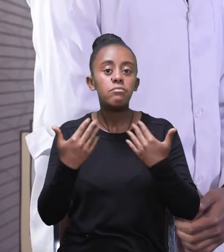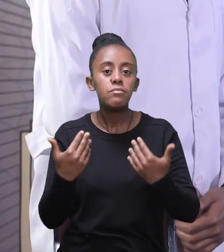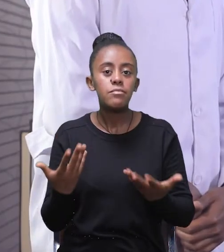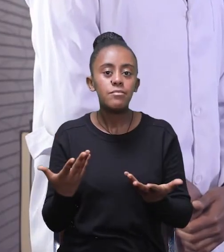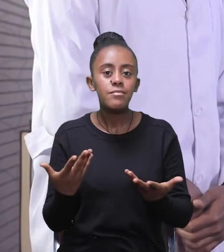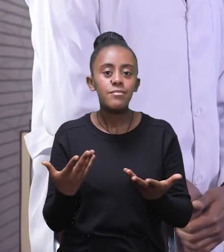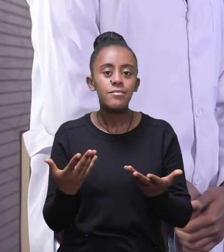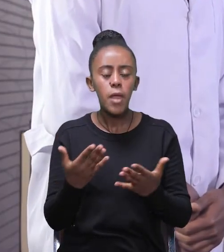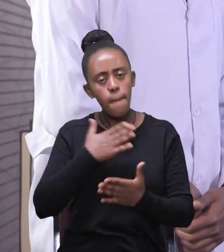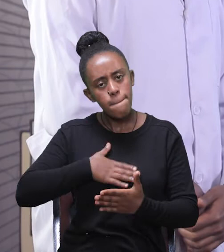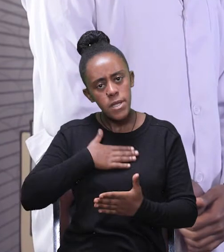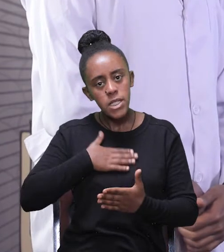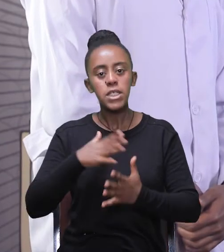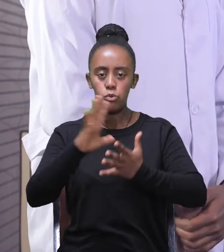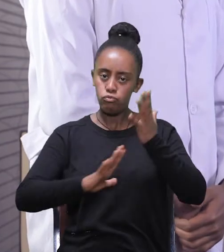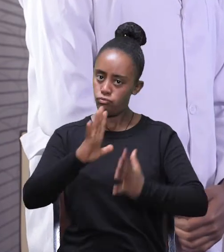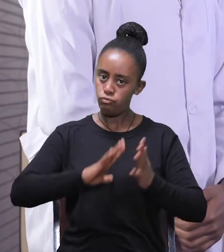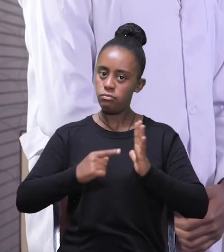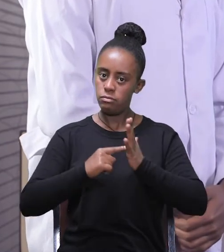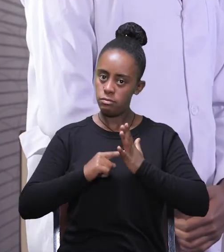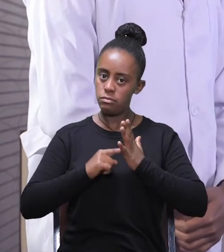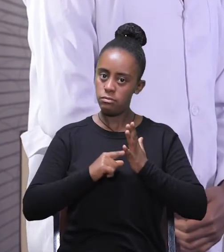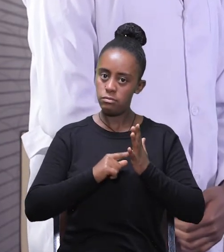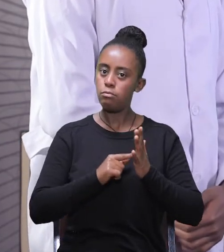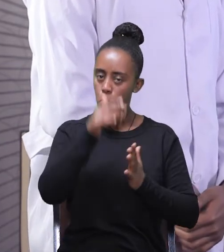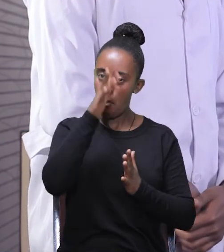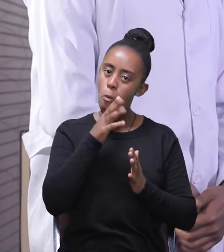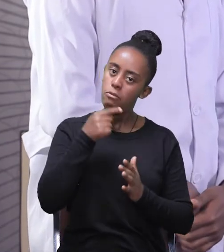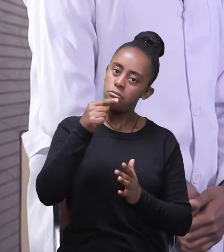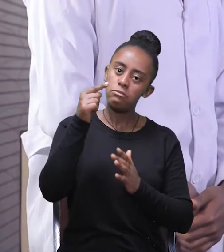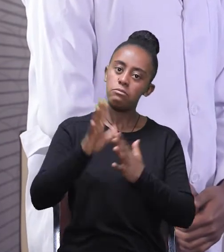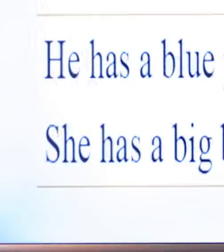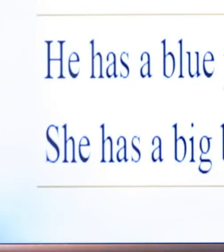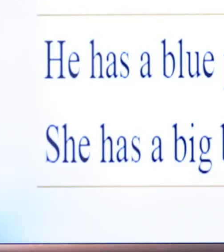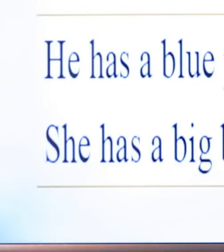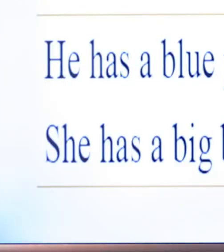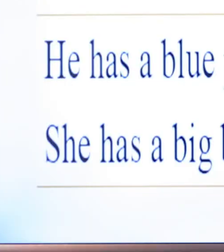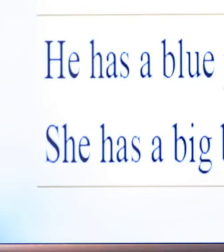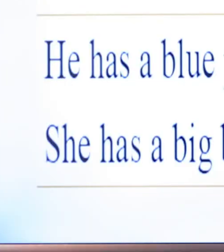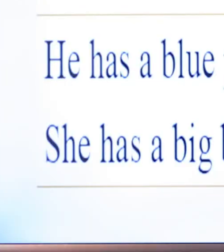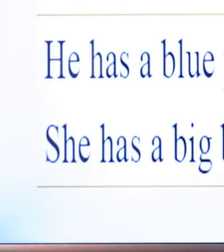Student, please read after me. I give you 10 seconds for this question.